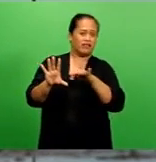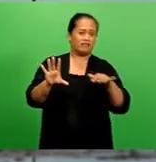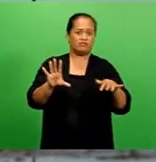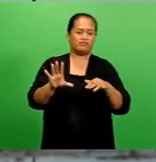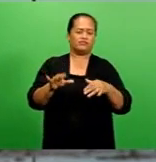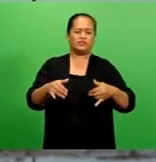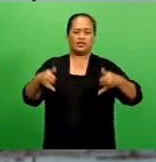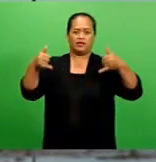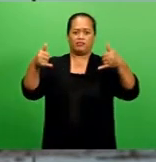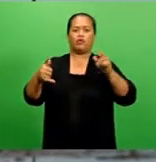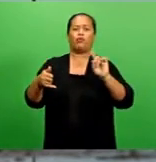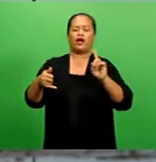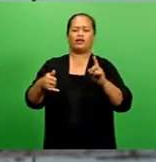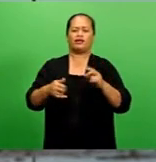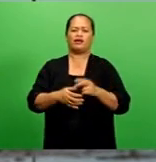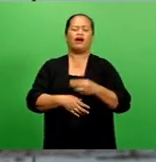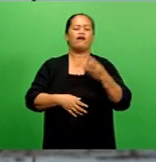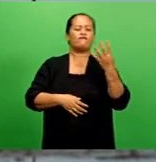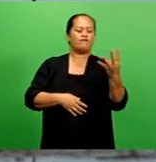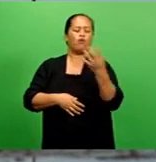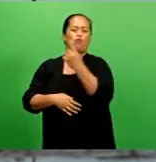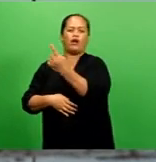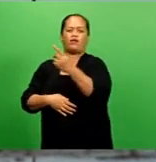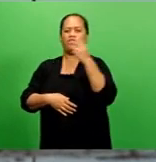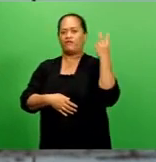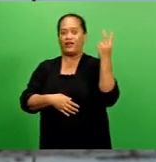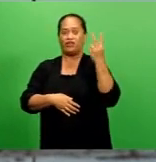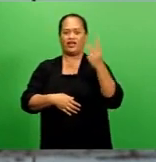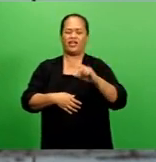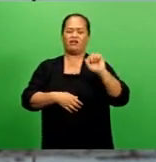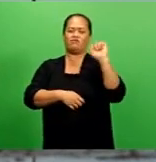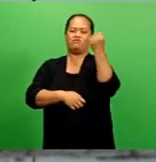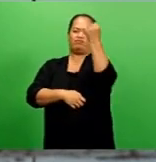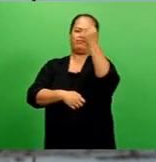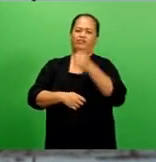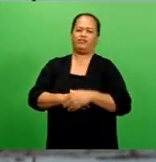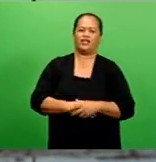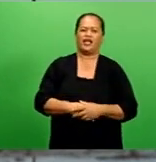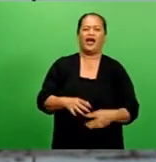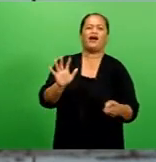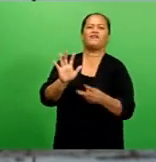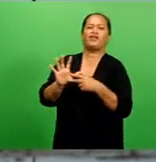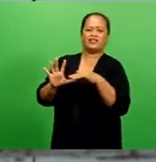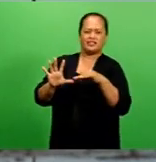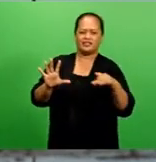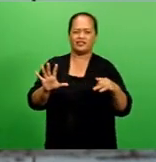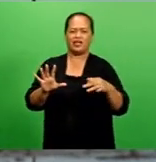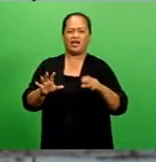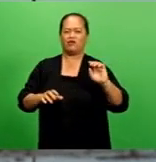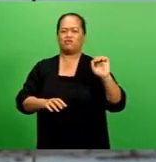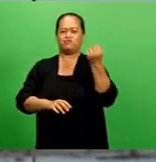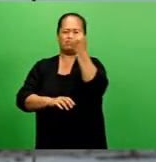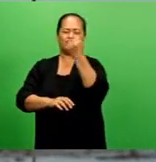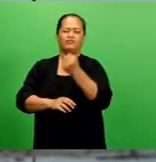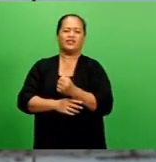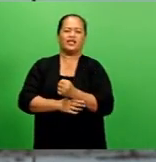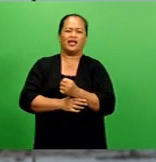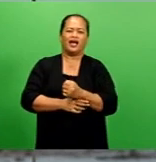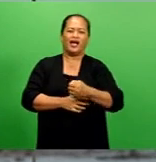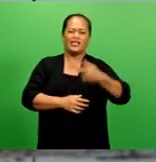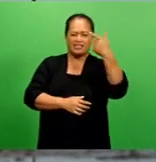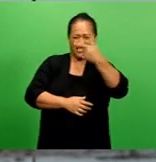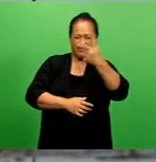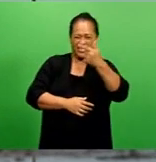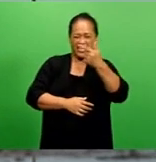over valiant young Aston Villa side today. Villa stunned the visitors when 17-year-old Louis Barry scored